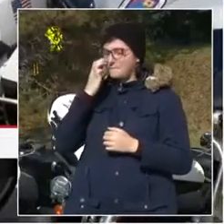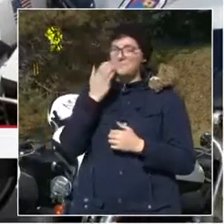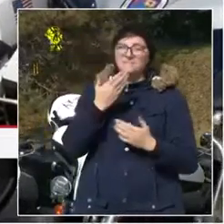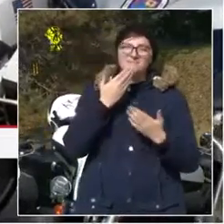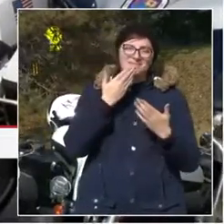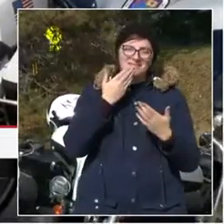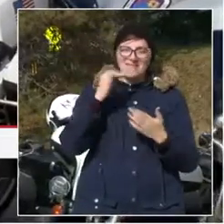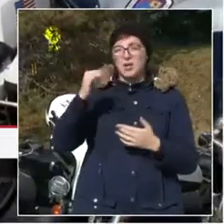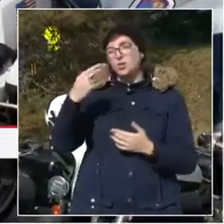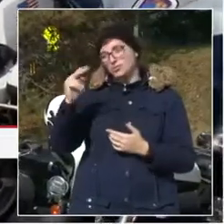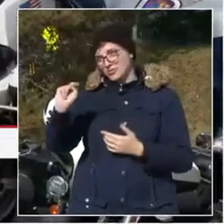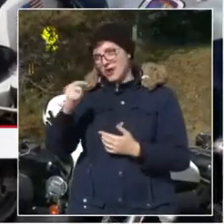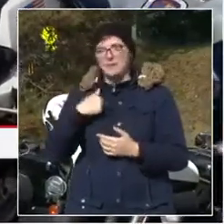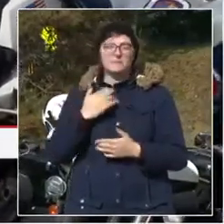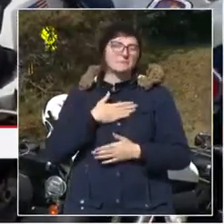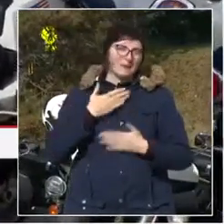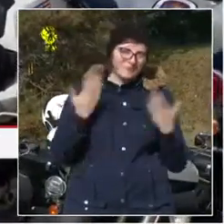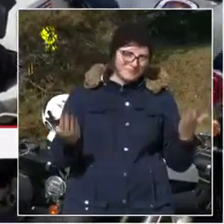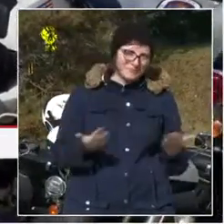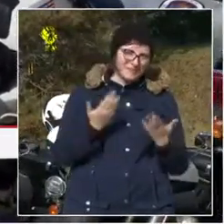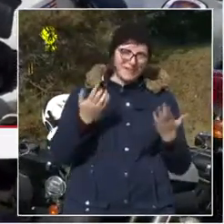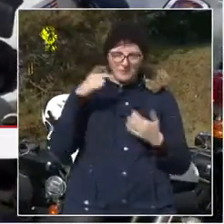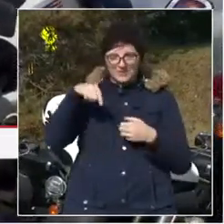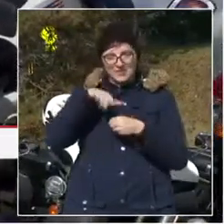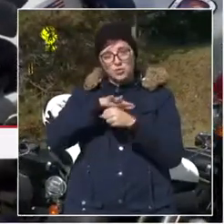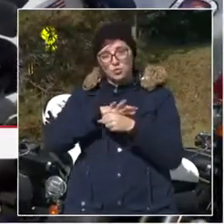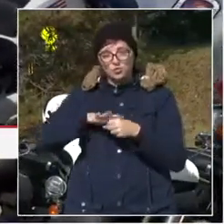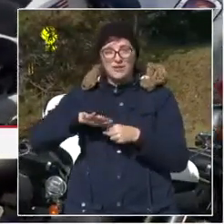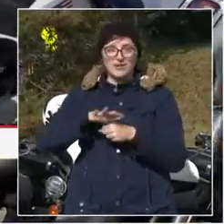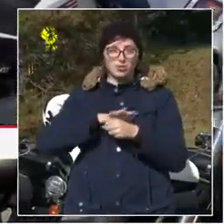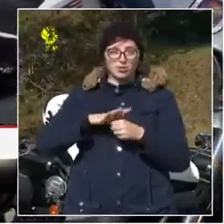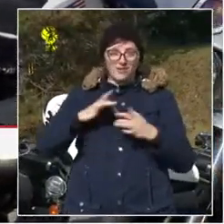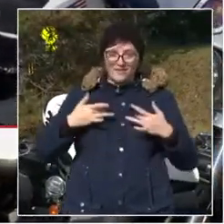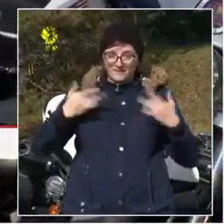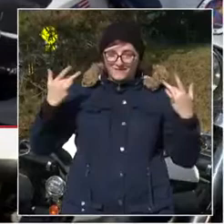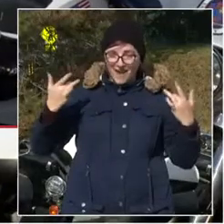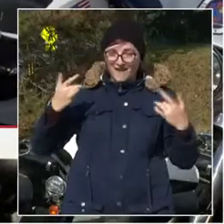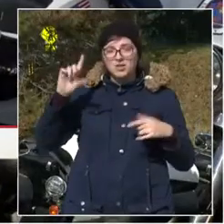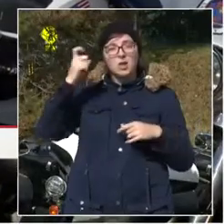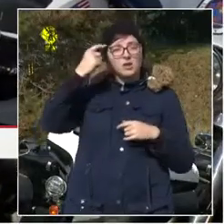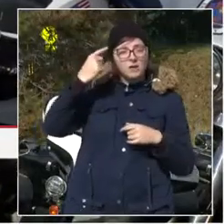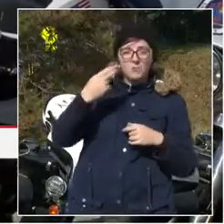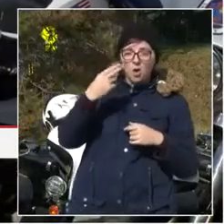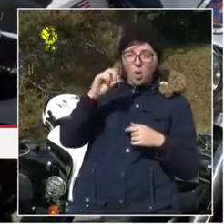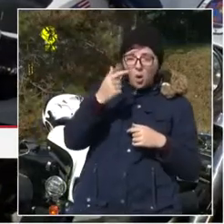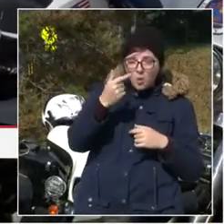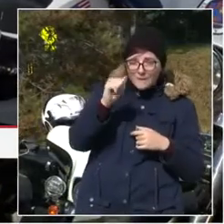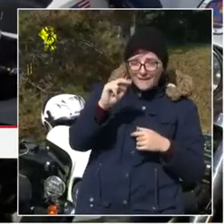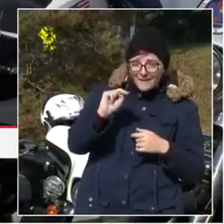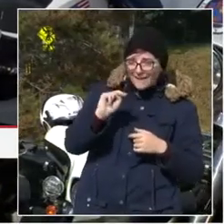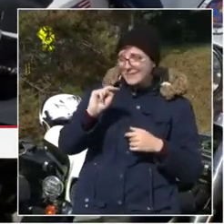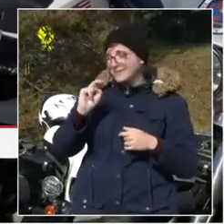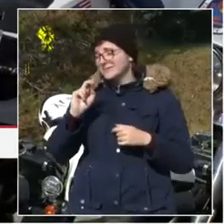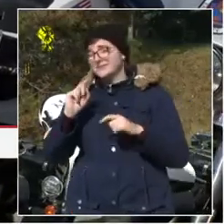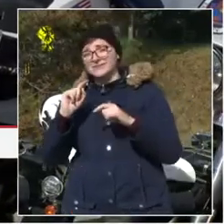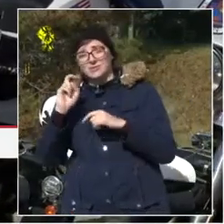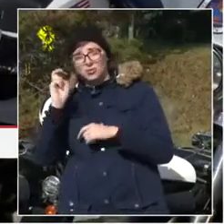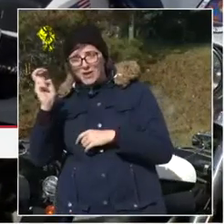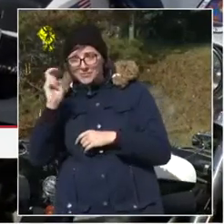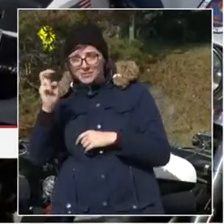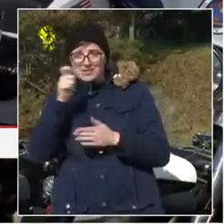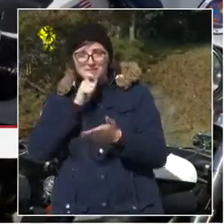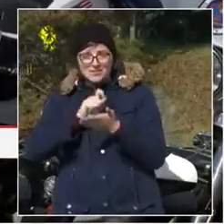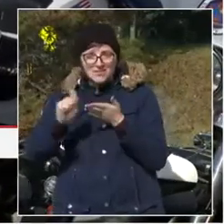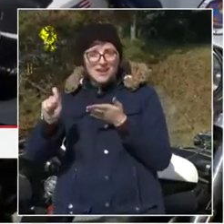Thank you, John. It's a pleasure to be here for this regional event on behalf of Governor Hogan, as well as our Transportation Secretary, Jim